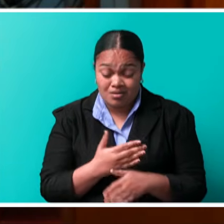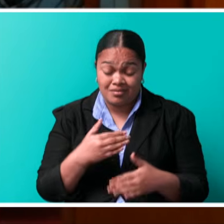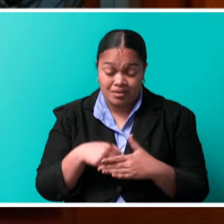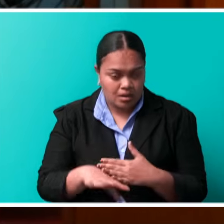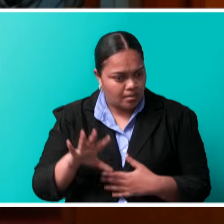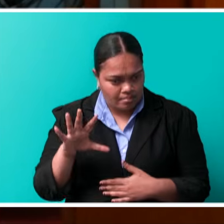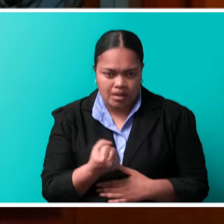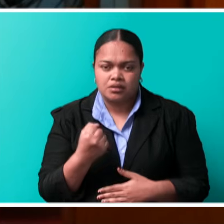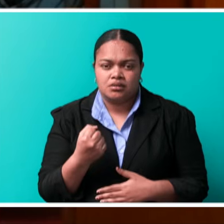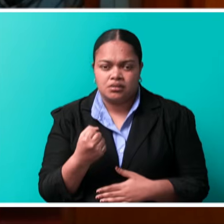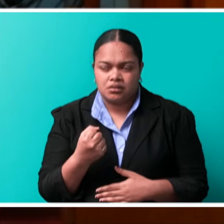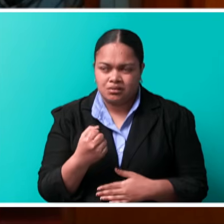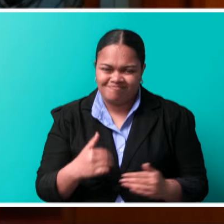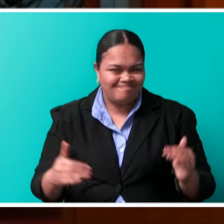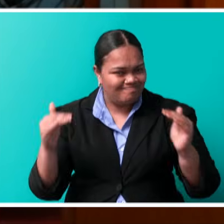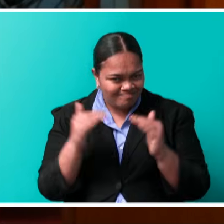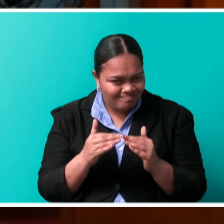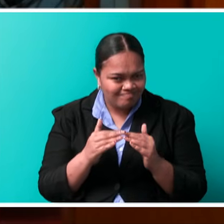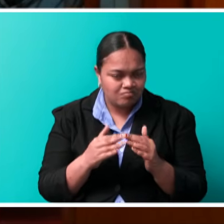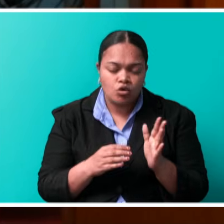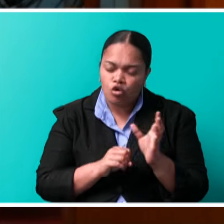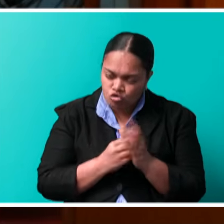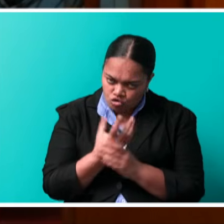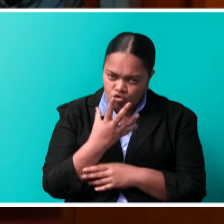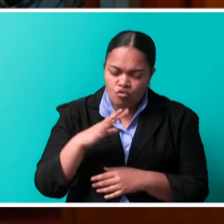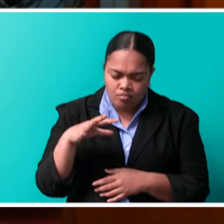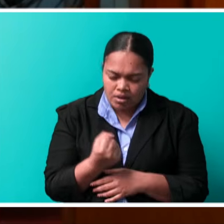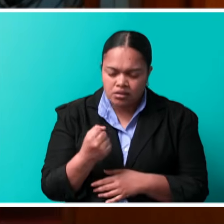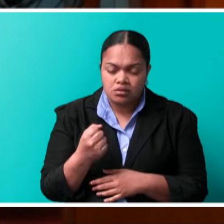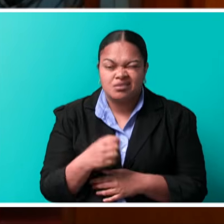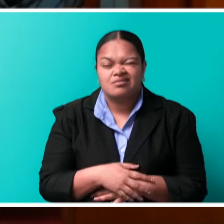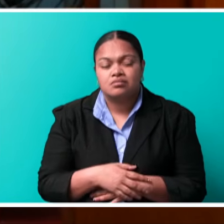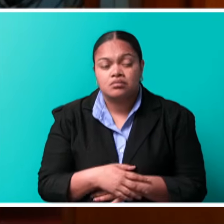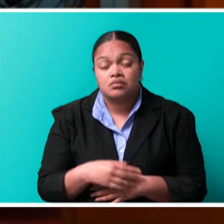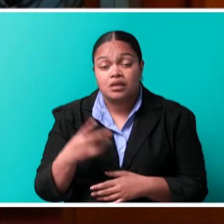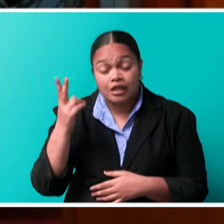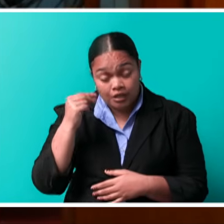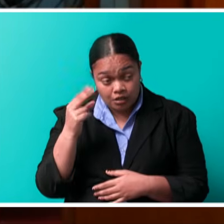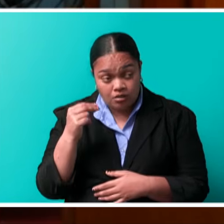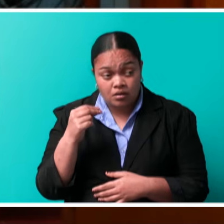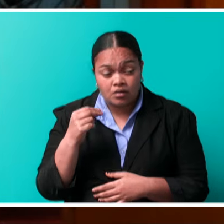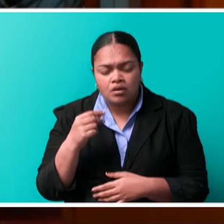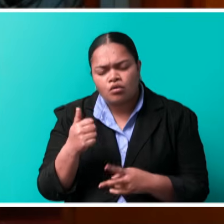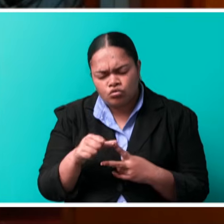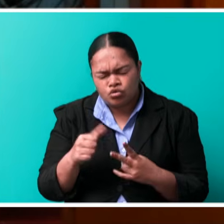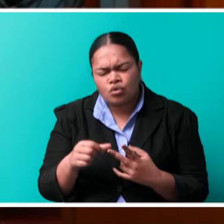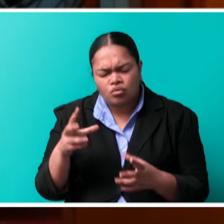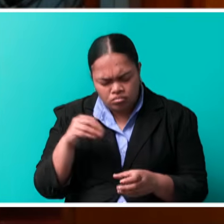growth. For Fiji, this includes mainstreaming Itoke participation in socio-economic